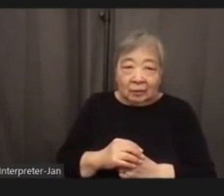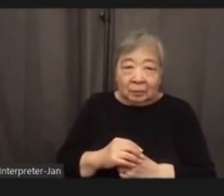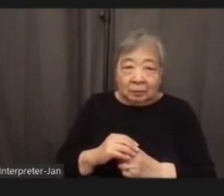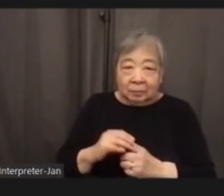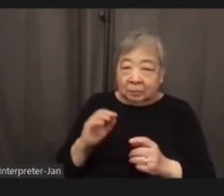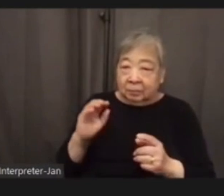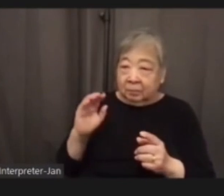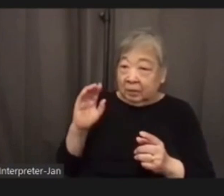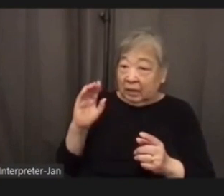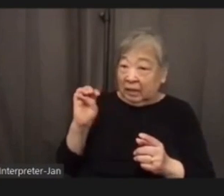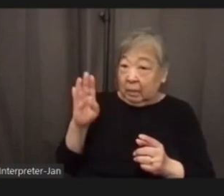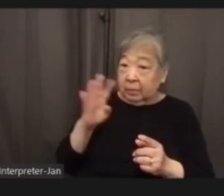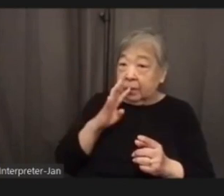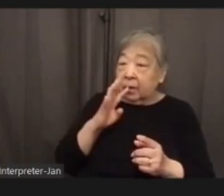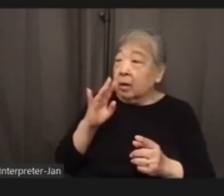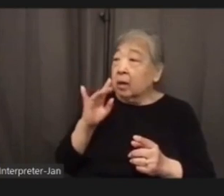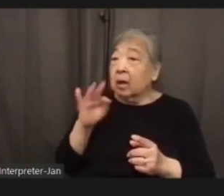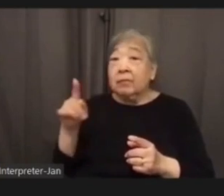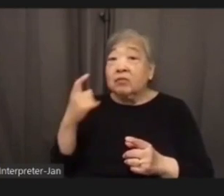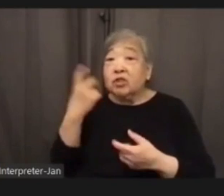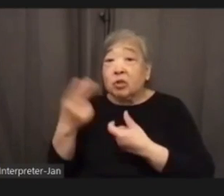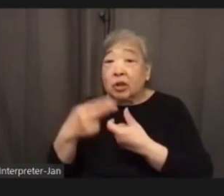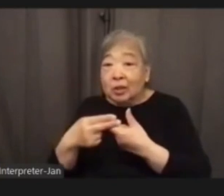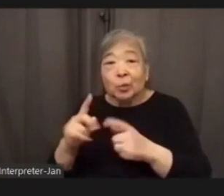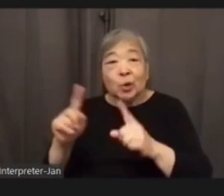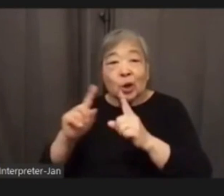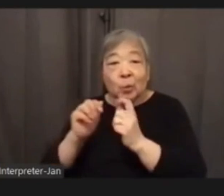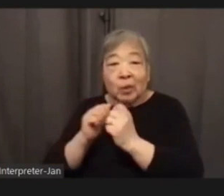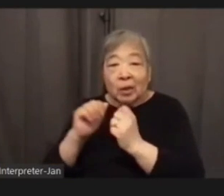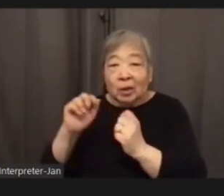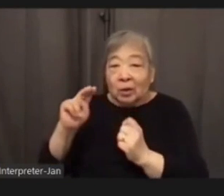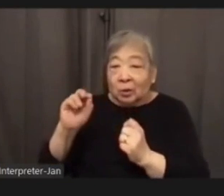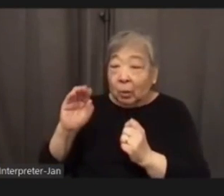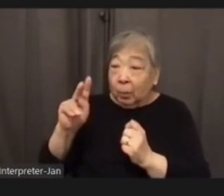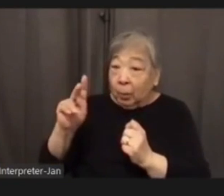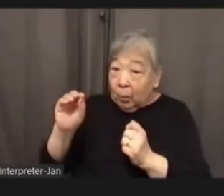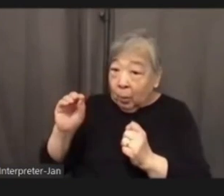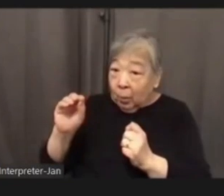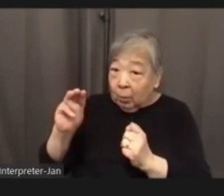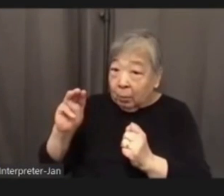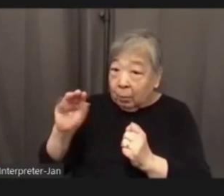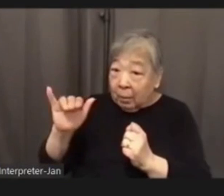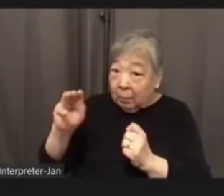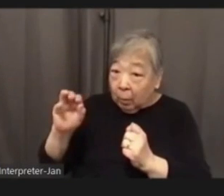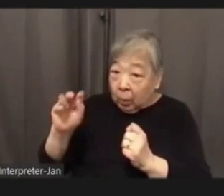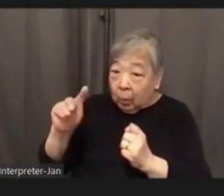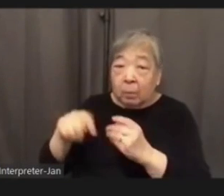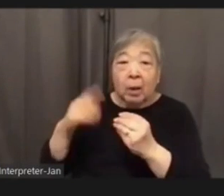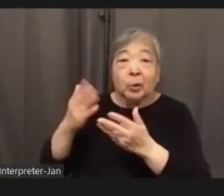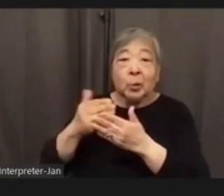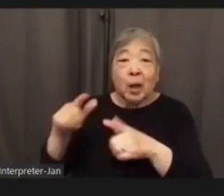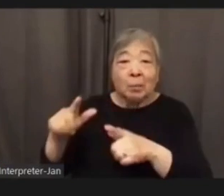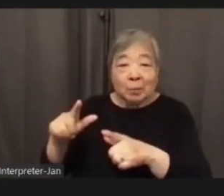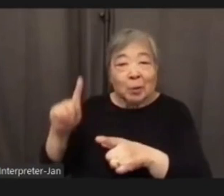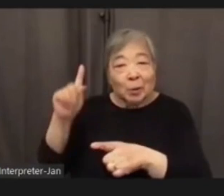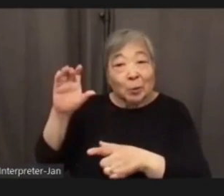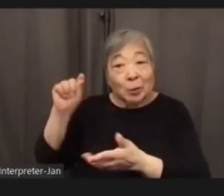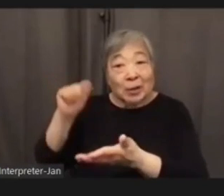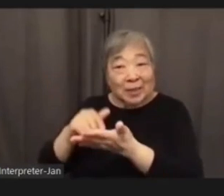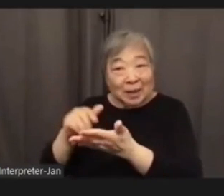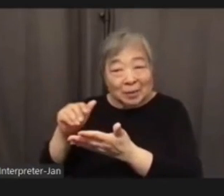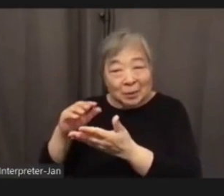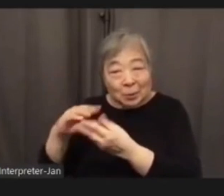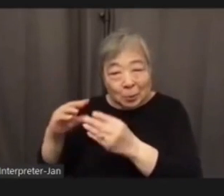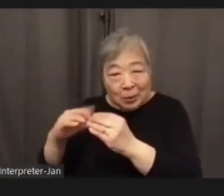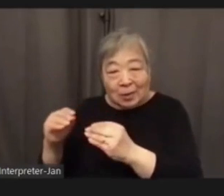If you just joined us, we're talking with Nobuko Miyamoto about her new album, 120,000 Stories, and with us are her two producers,